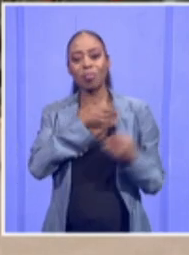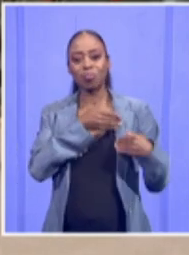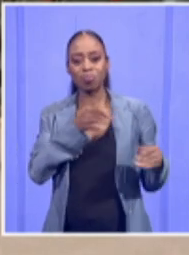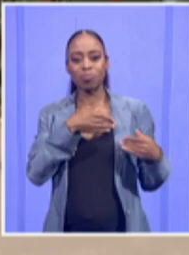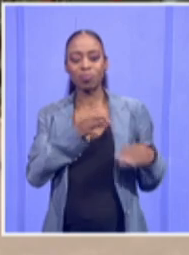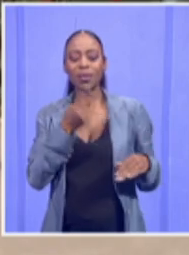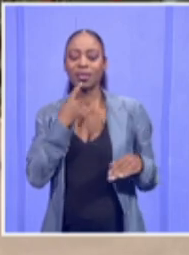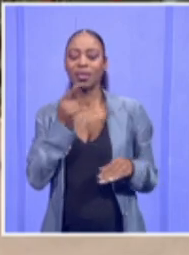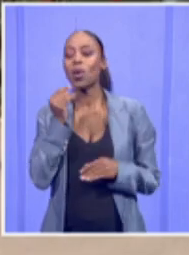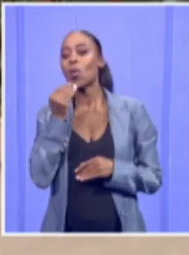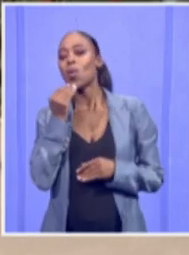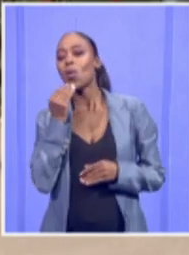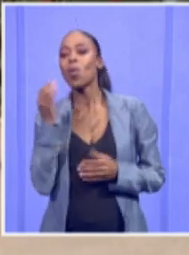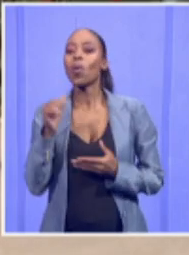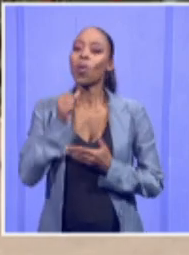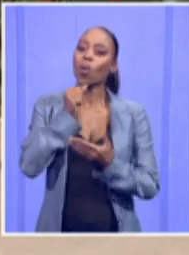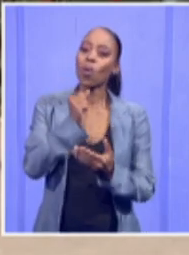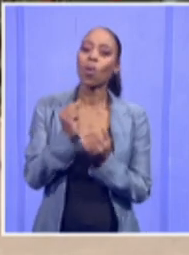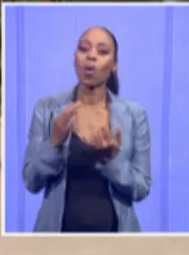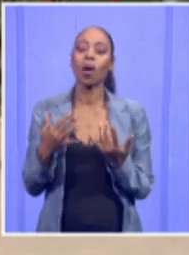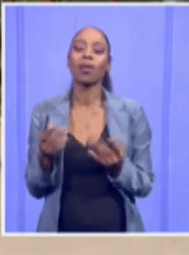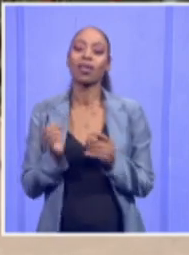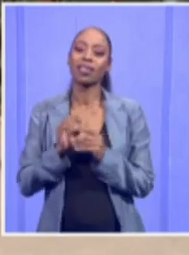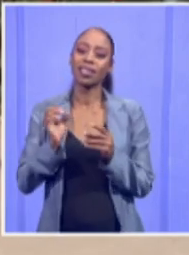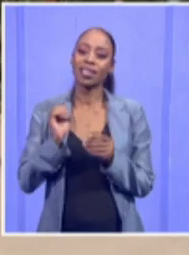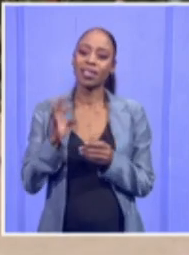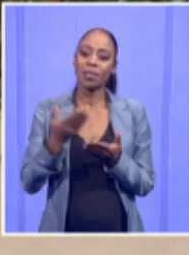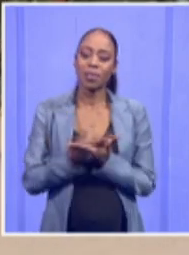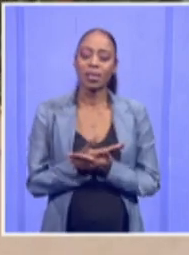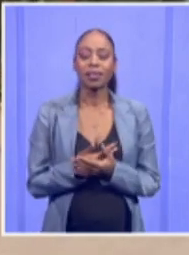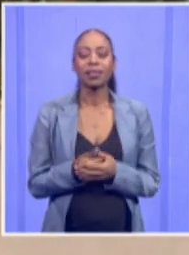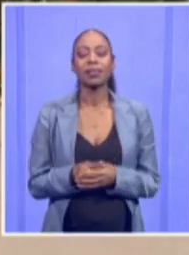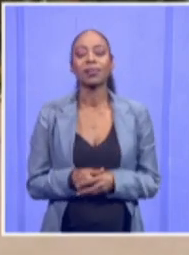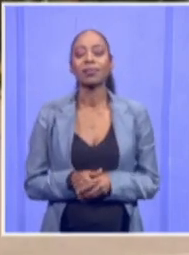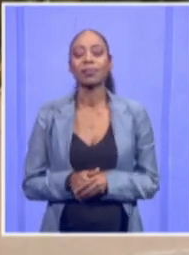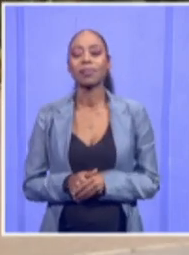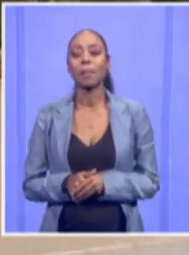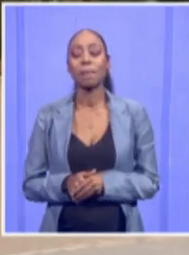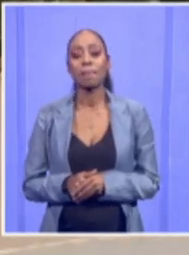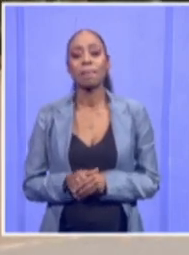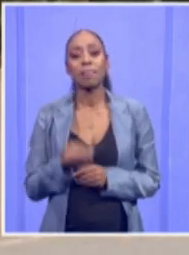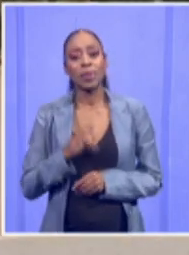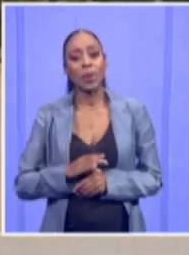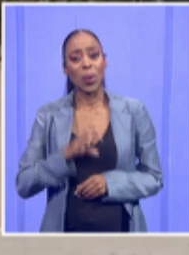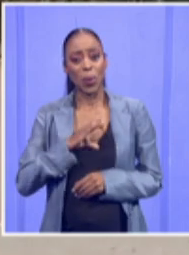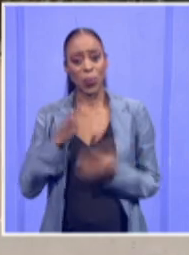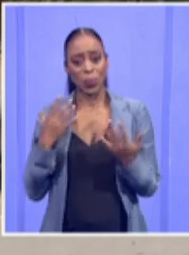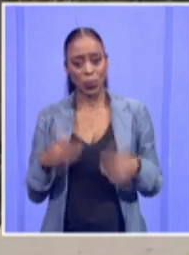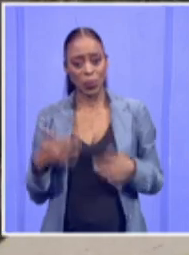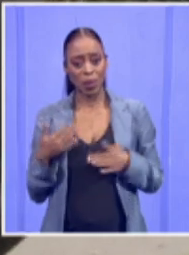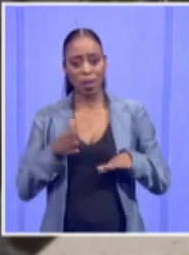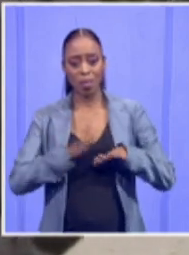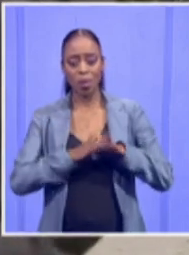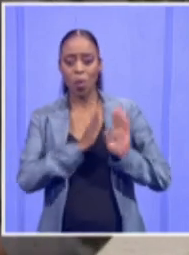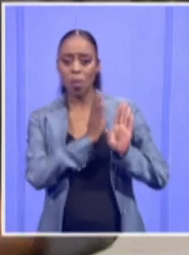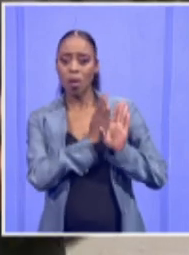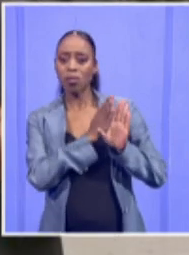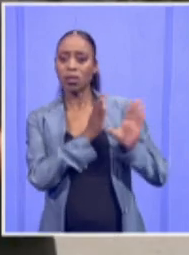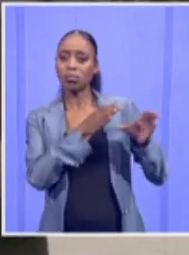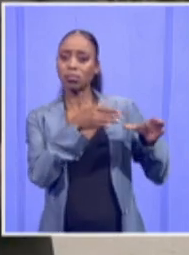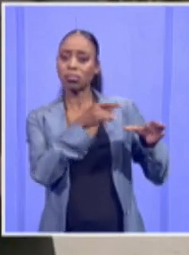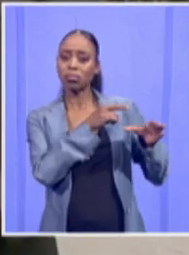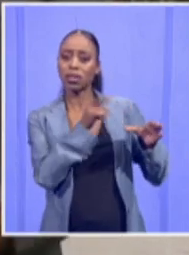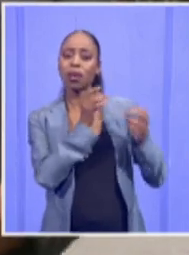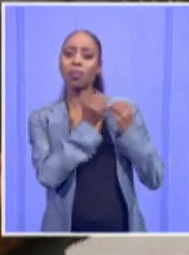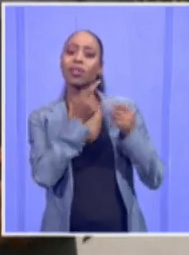who pledged what, if you didn't catch that in good time. The confidence of investors, particularly the private sector,